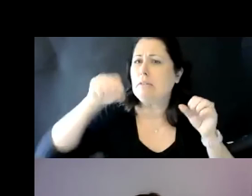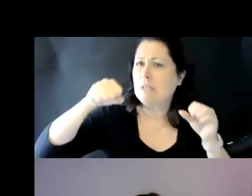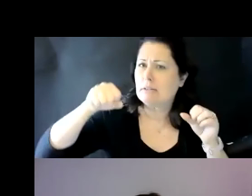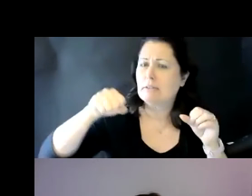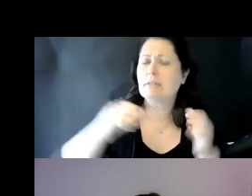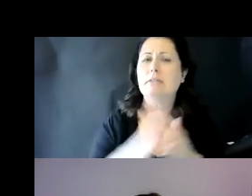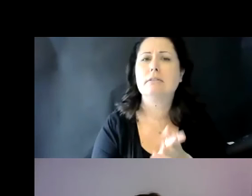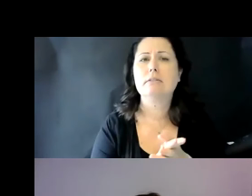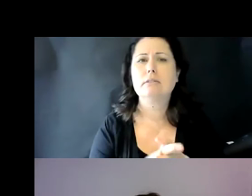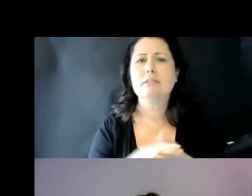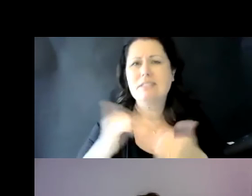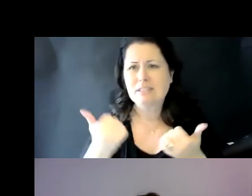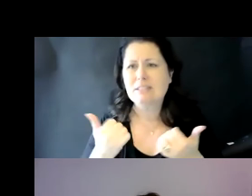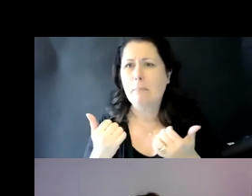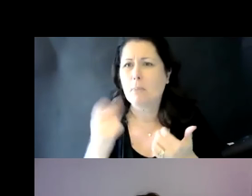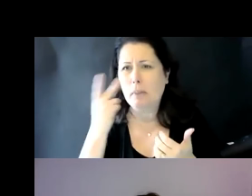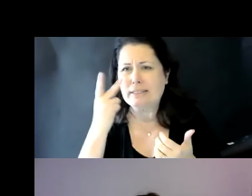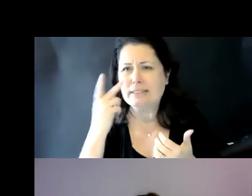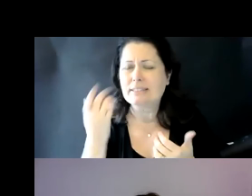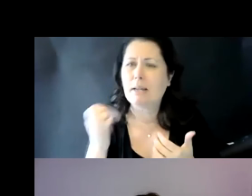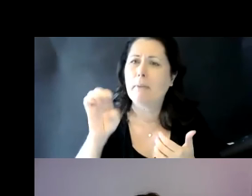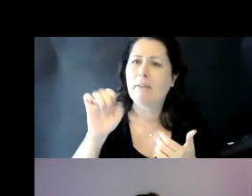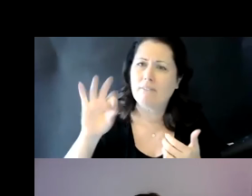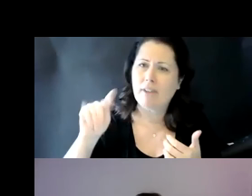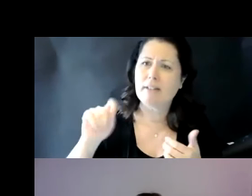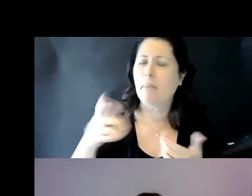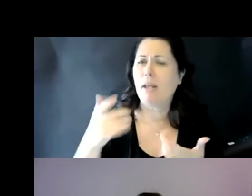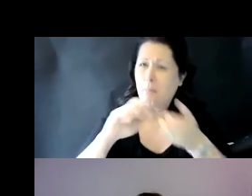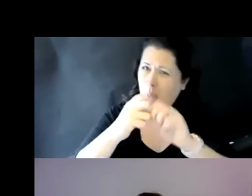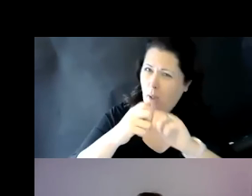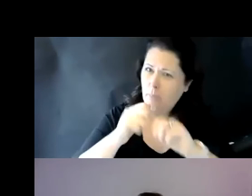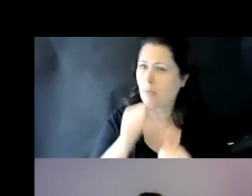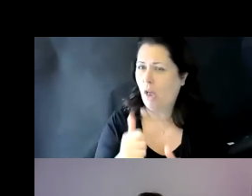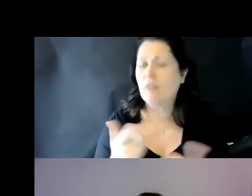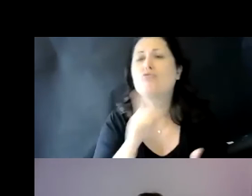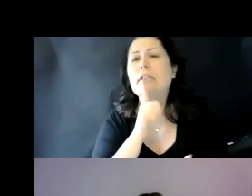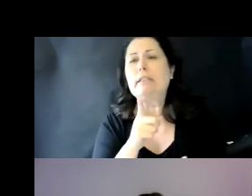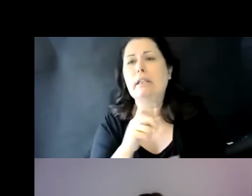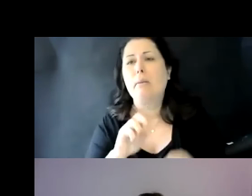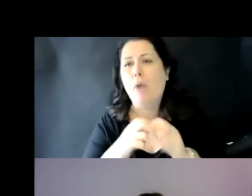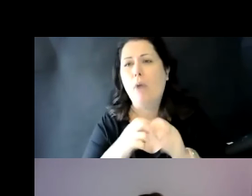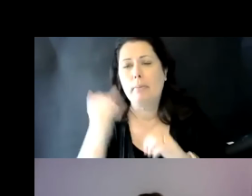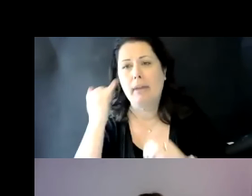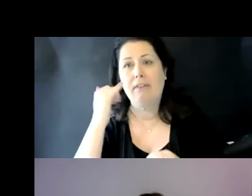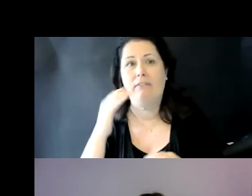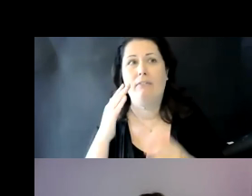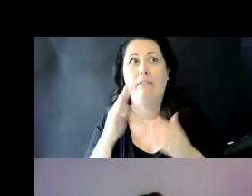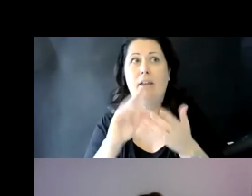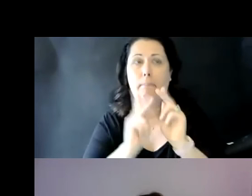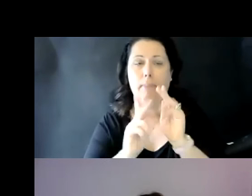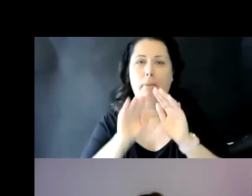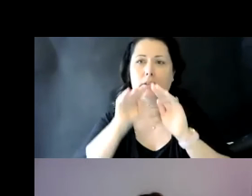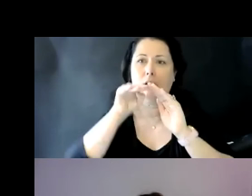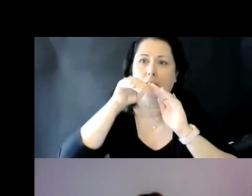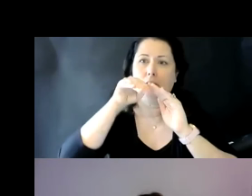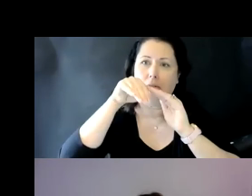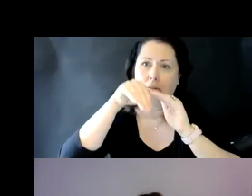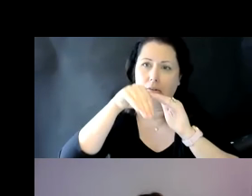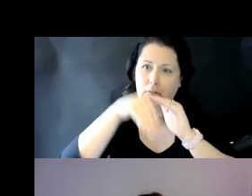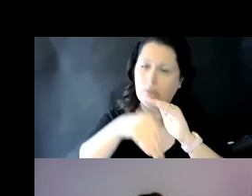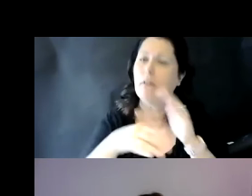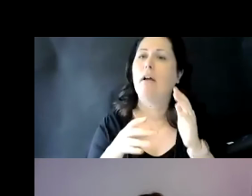ceiling effects, but I don't necessarily see that as a problem. I think what would be a problem if people started to dip and their scores started to